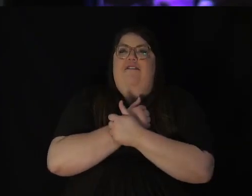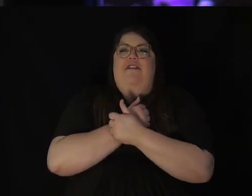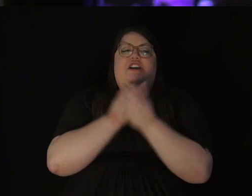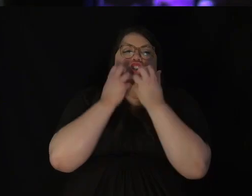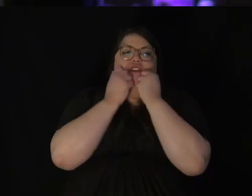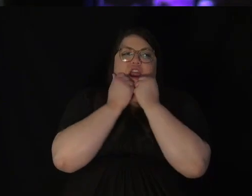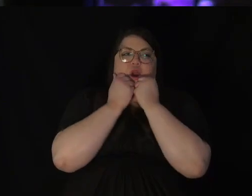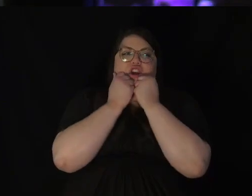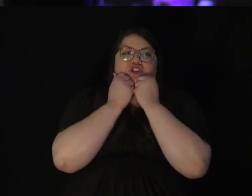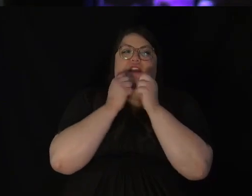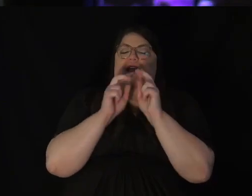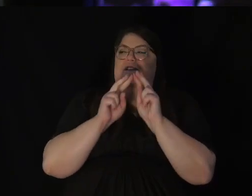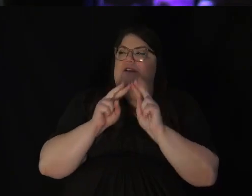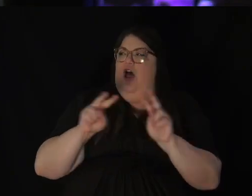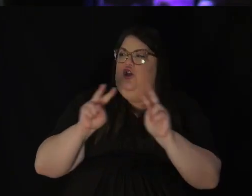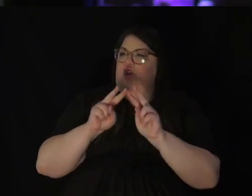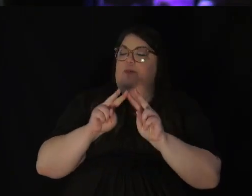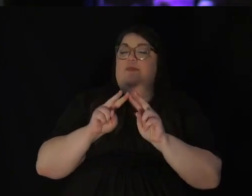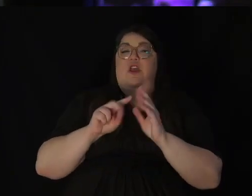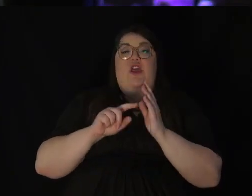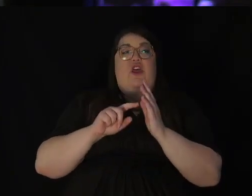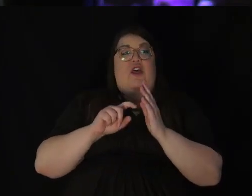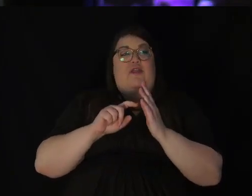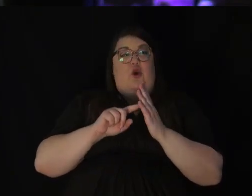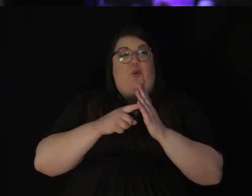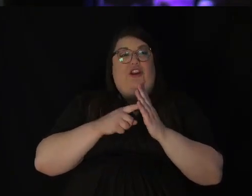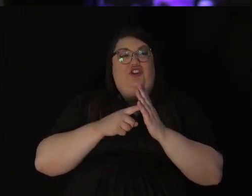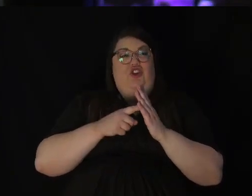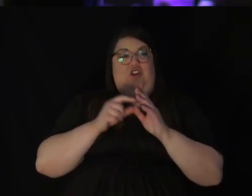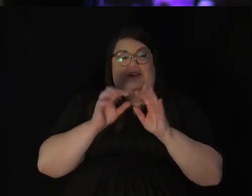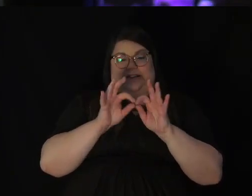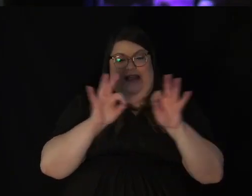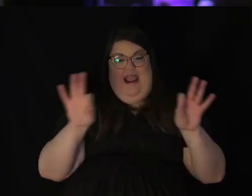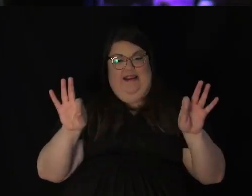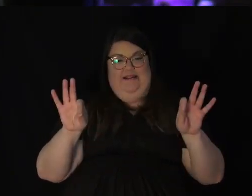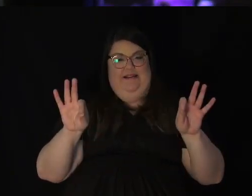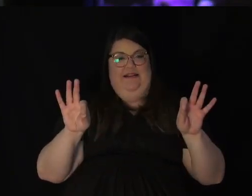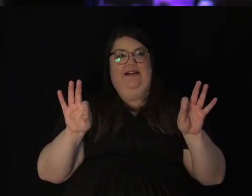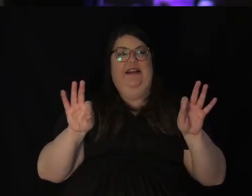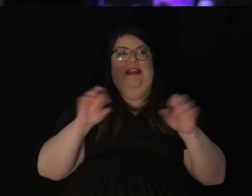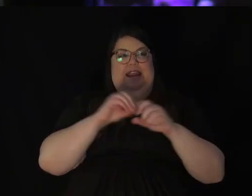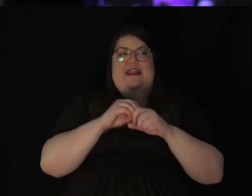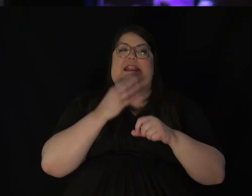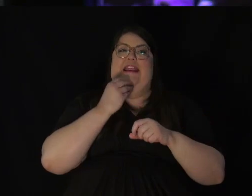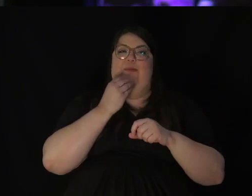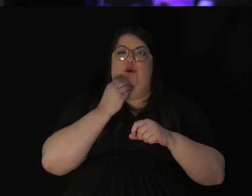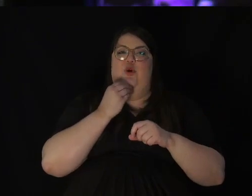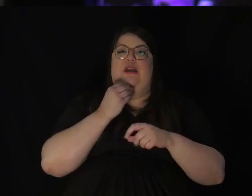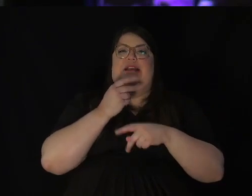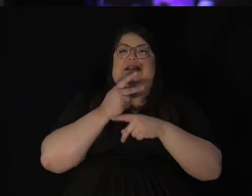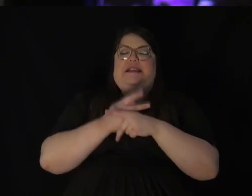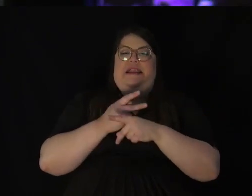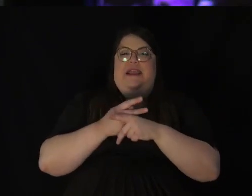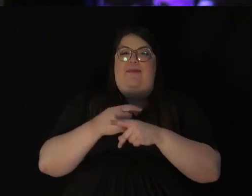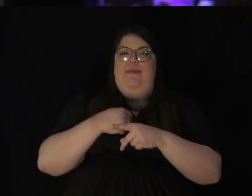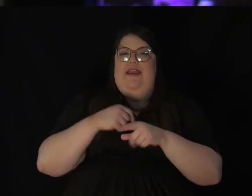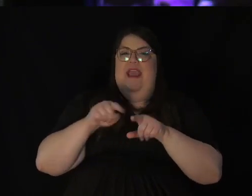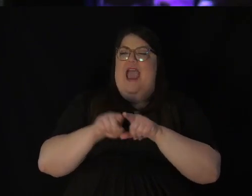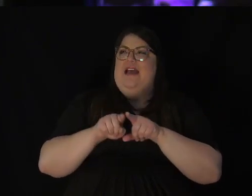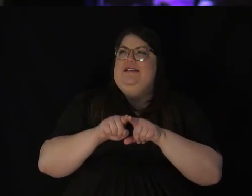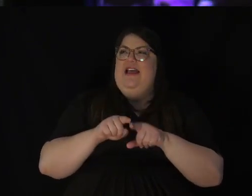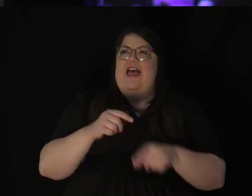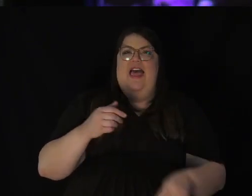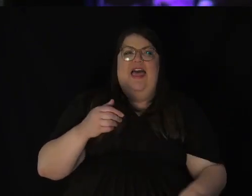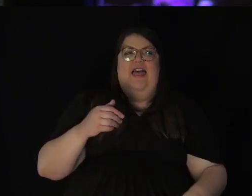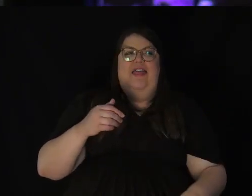value. The original text for apple of your eye in the Hebrew is keep me as the little man of